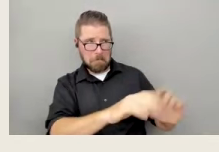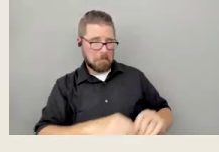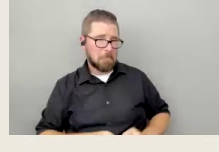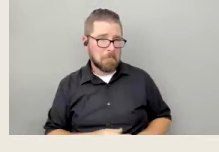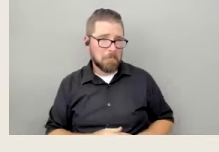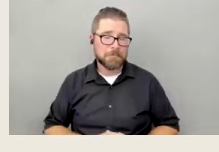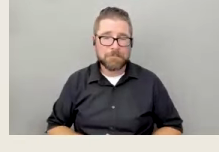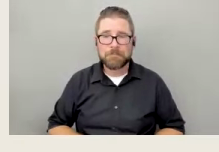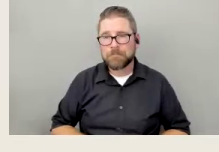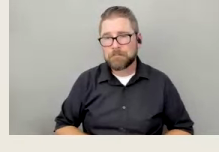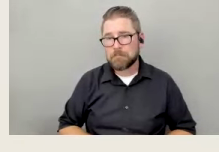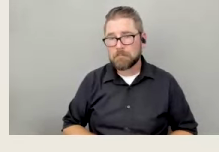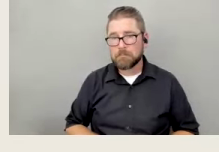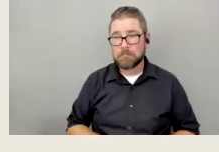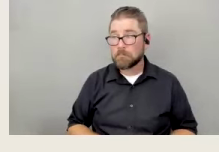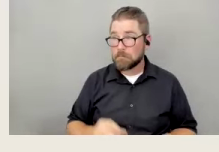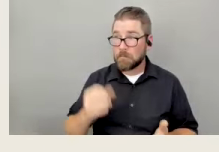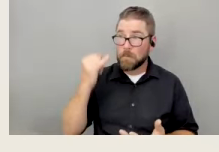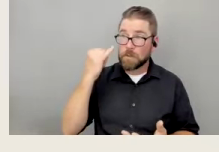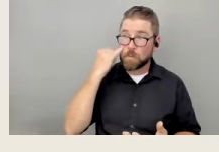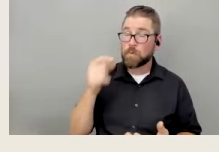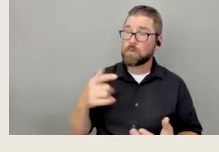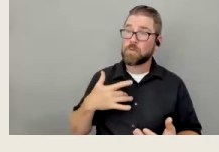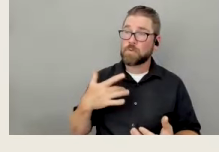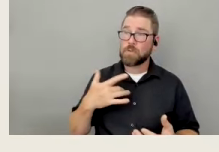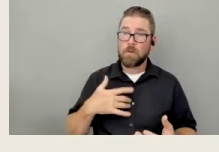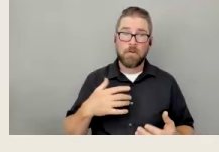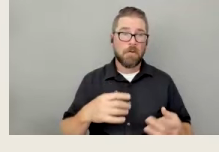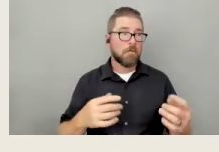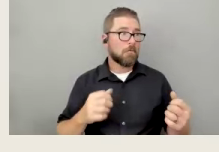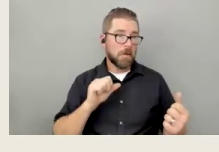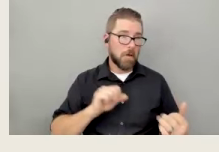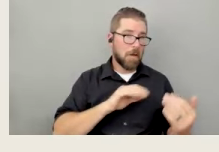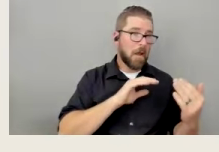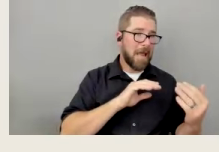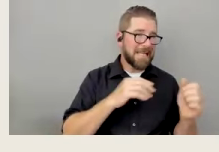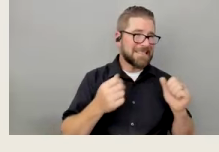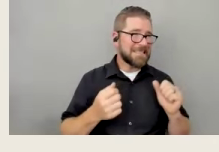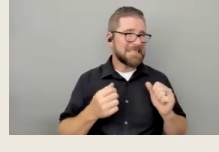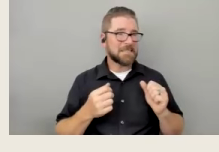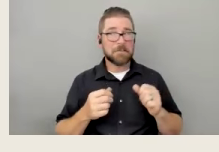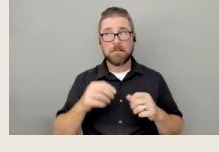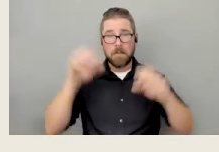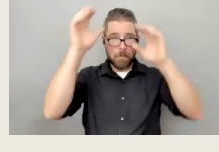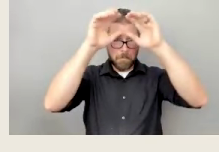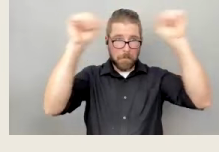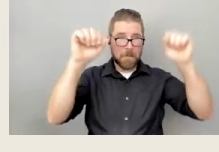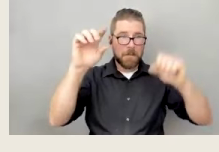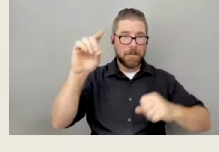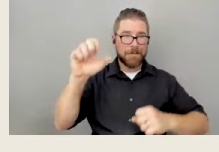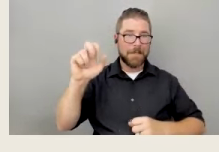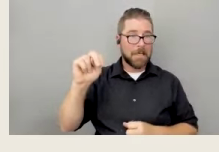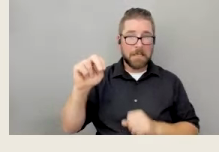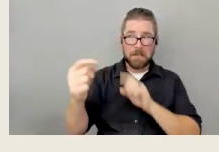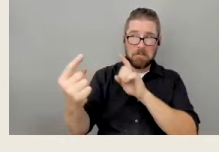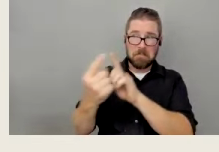If you feel like you're not comfortable having that conversation, you can always also go to the dean, and have the dean kind of